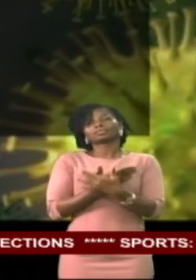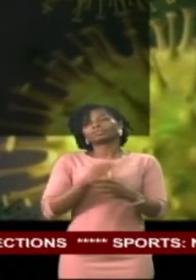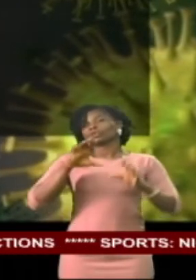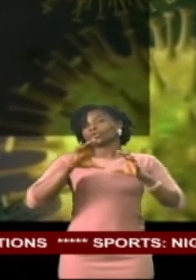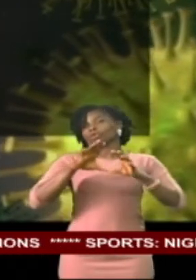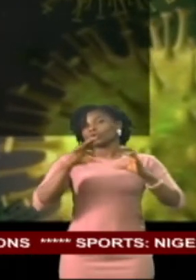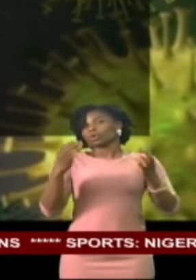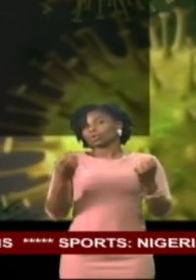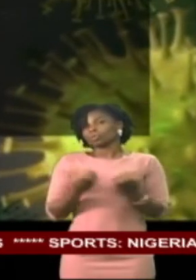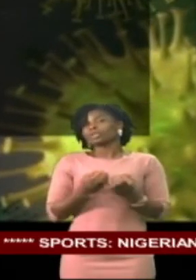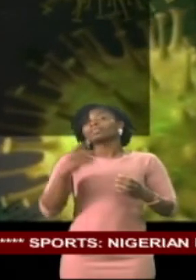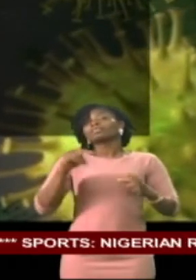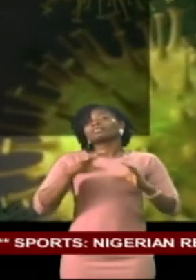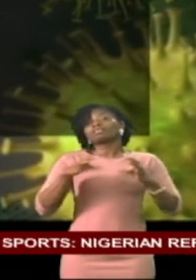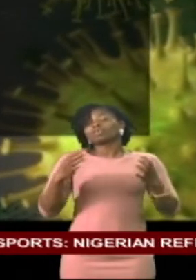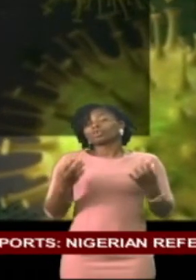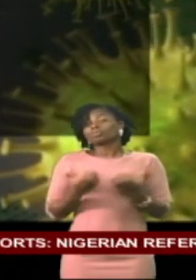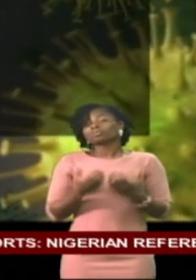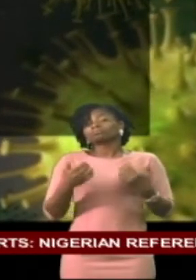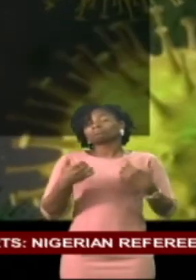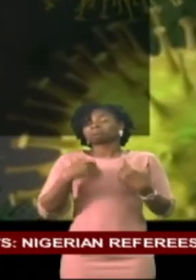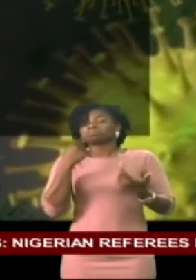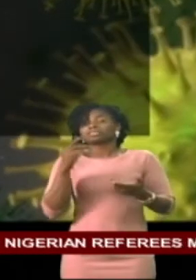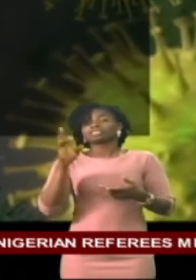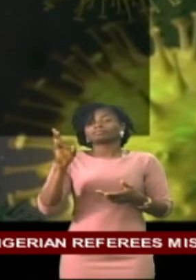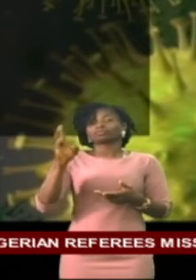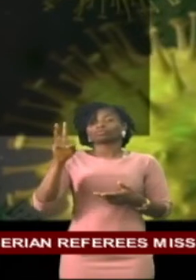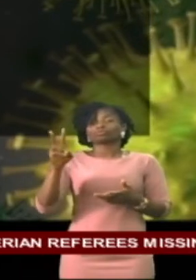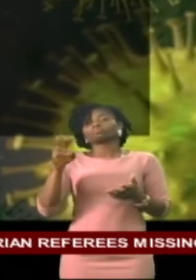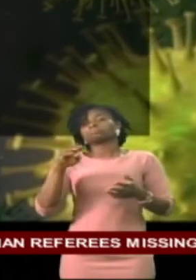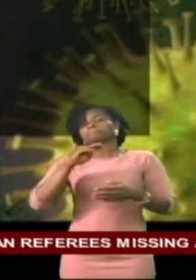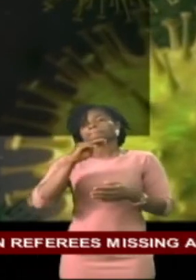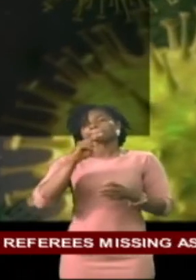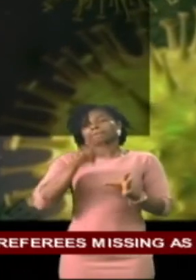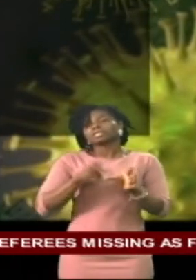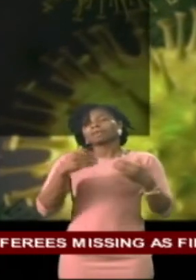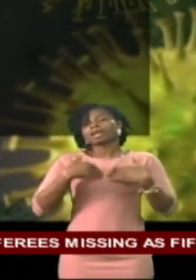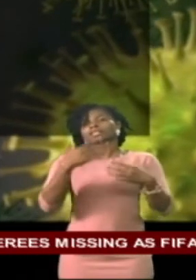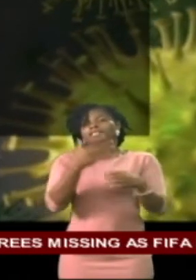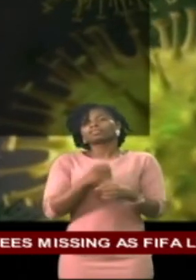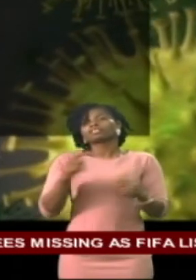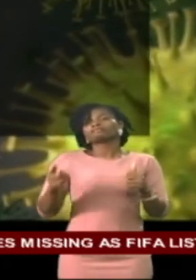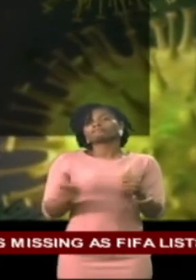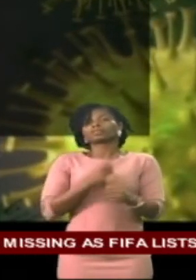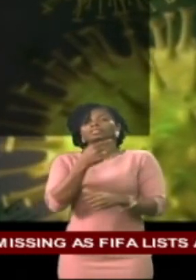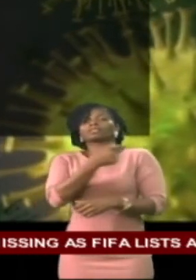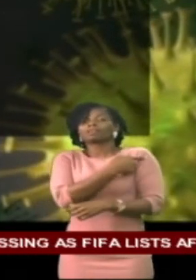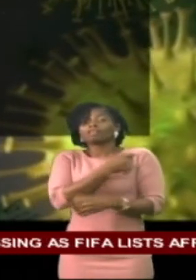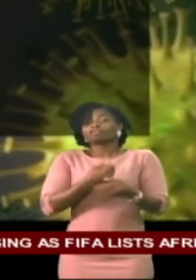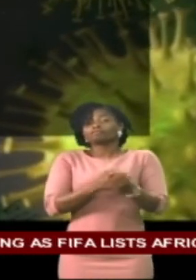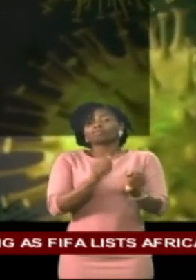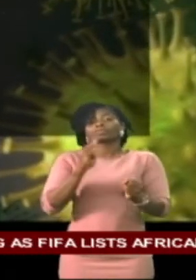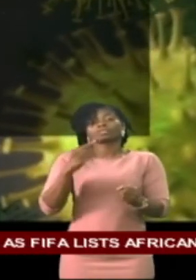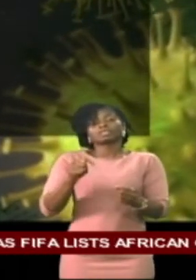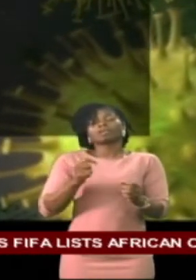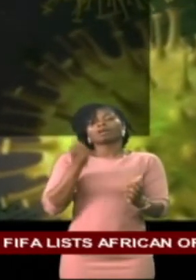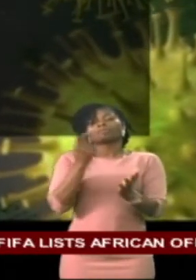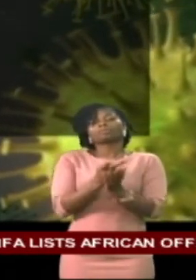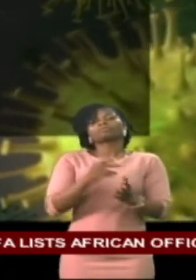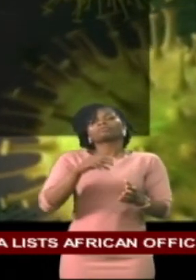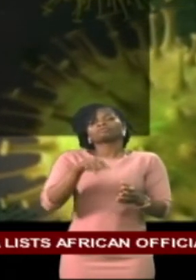The companies in a statement said 72 participants have already received their first dose following approval for the phase